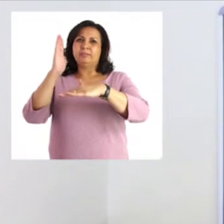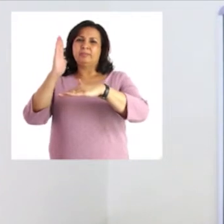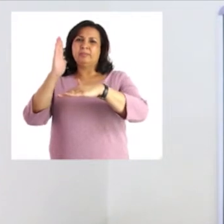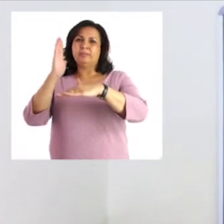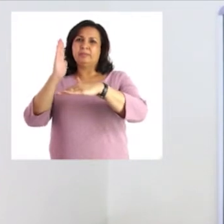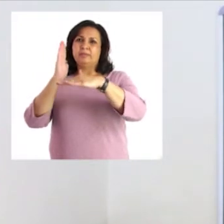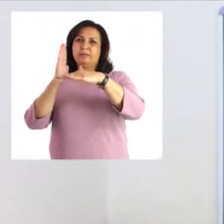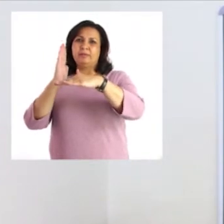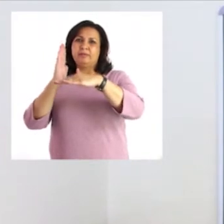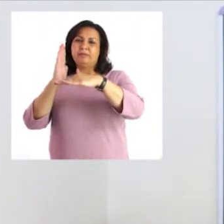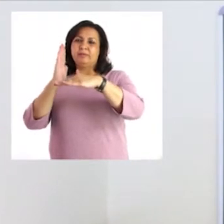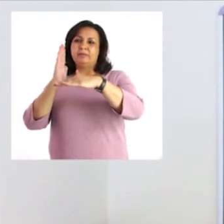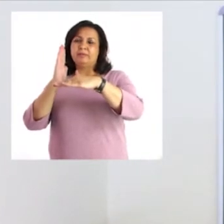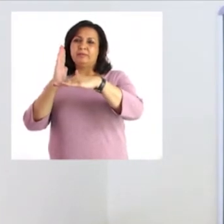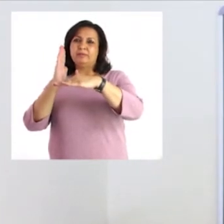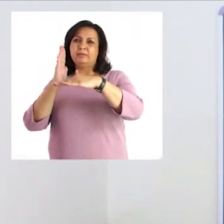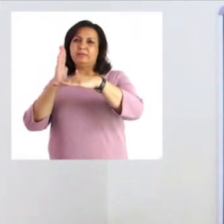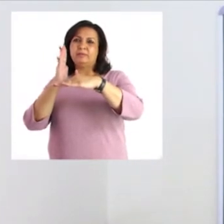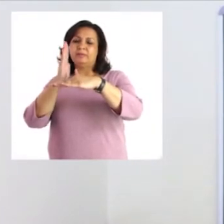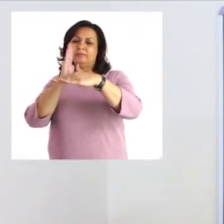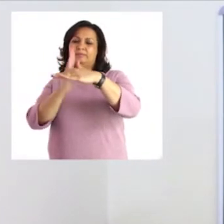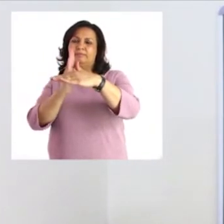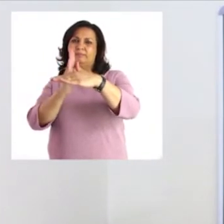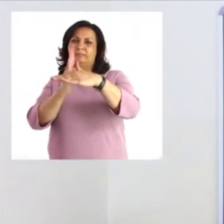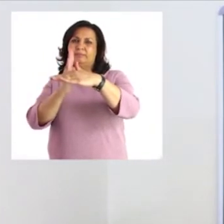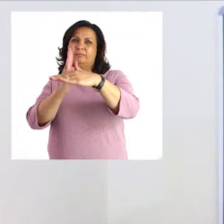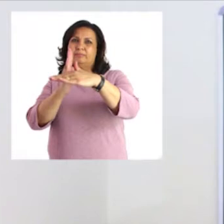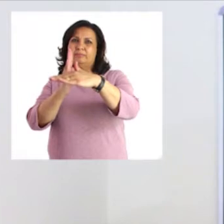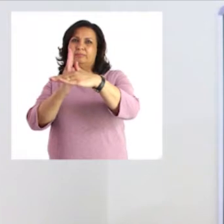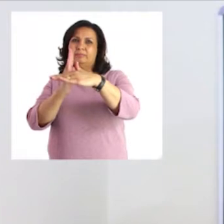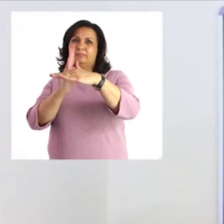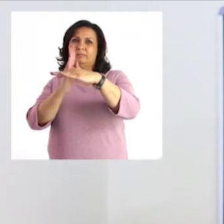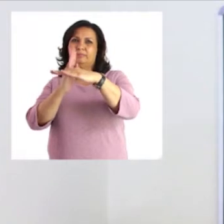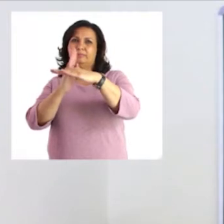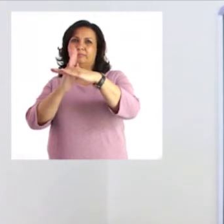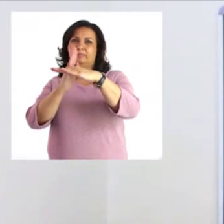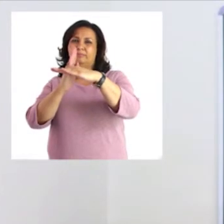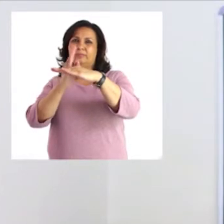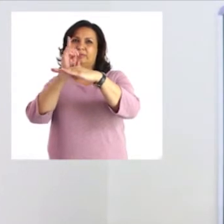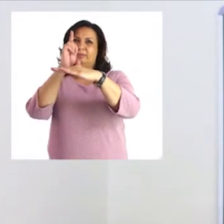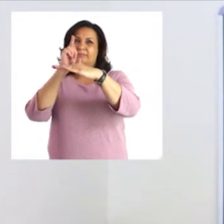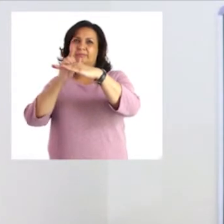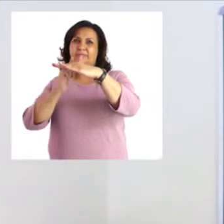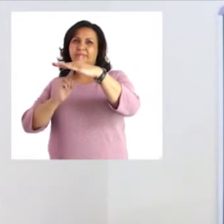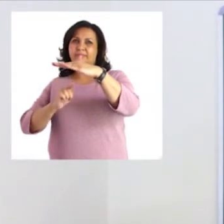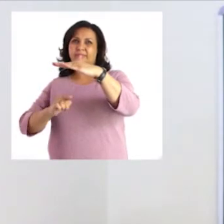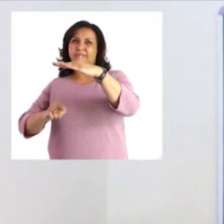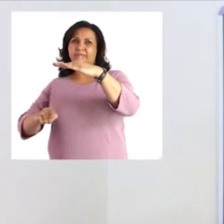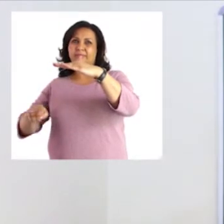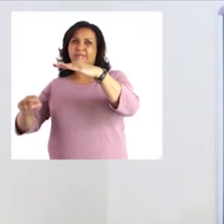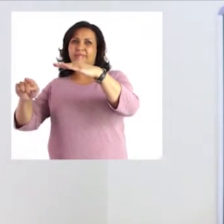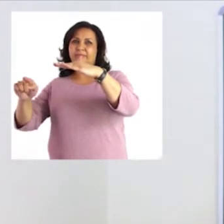hand and one flat hand, and this will give us an idea of what letter T looks like. Now let's write the letter